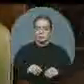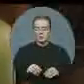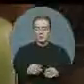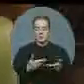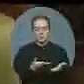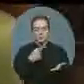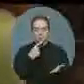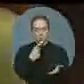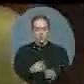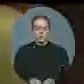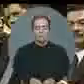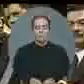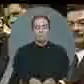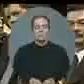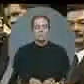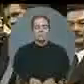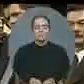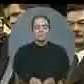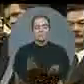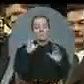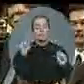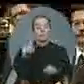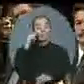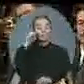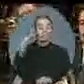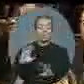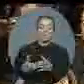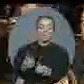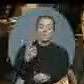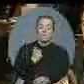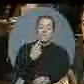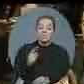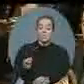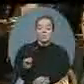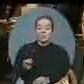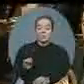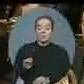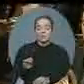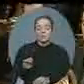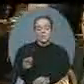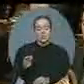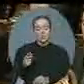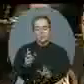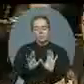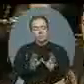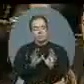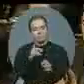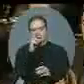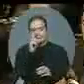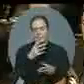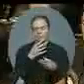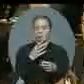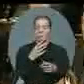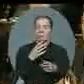Mr. Speaker, the leader of the Liberal Party failed to convince Canadians in the wisdom of his platform